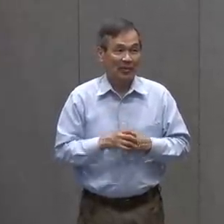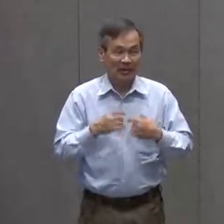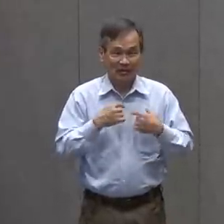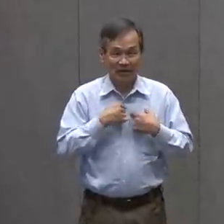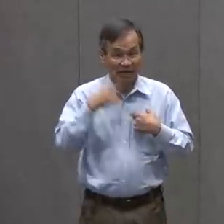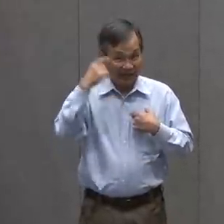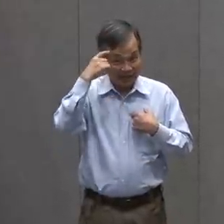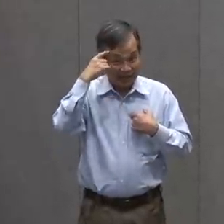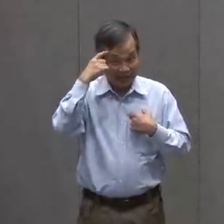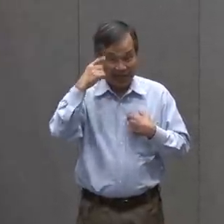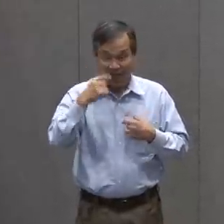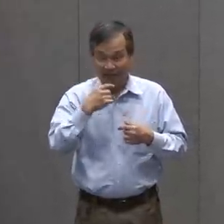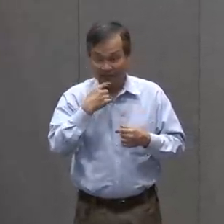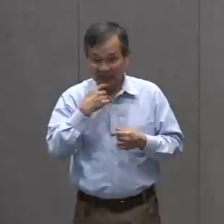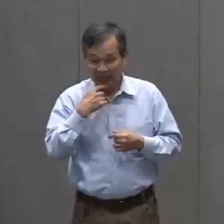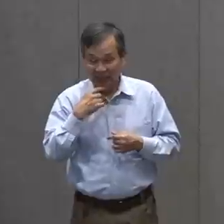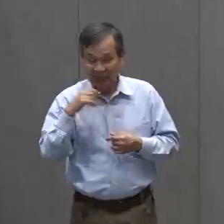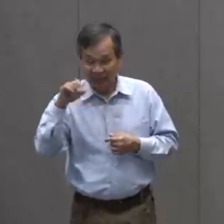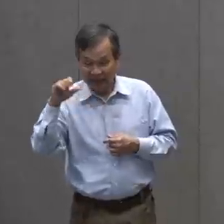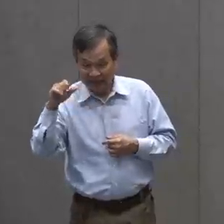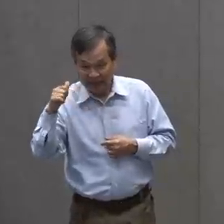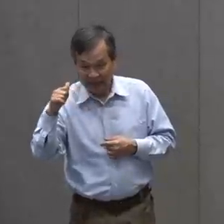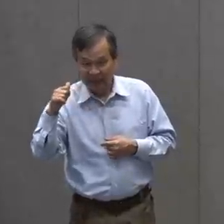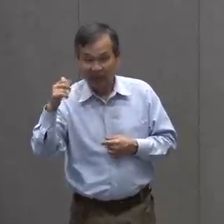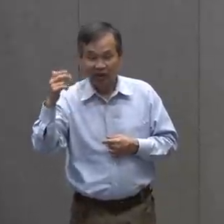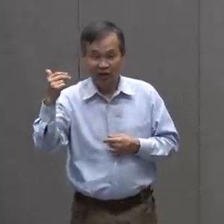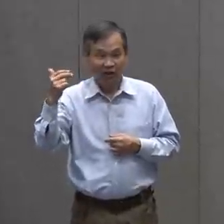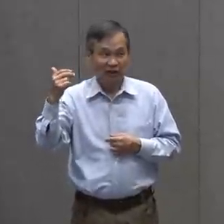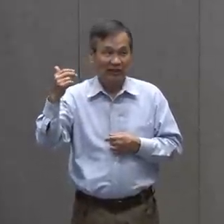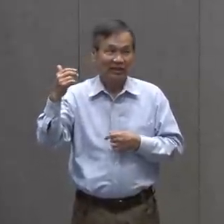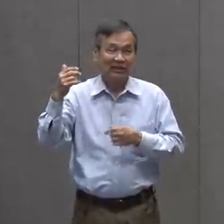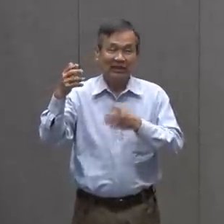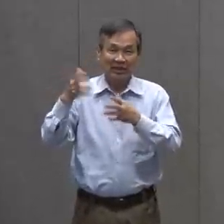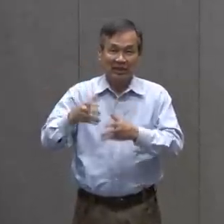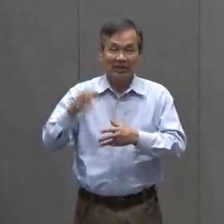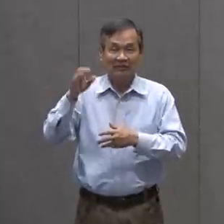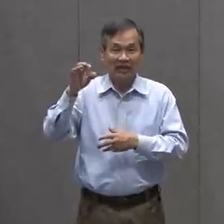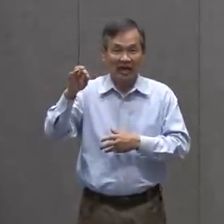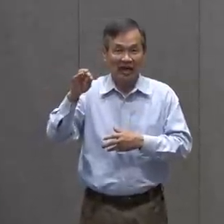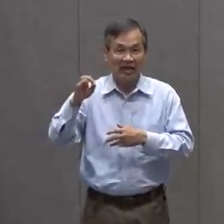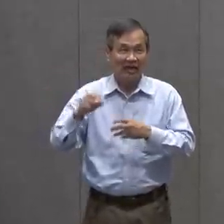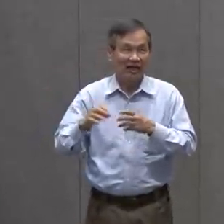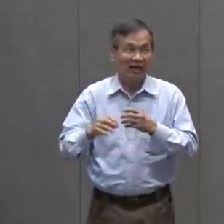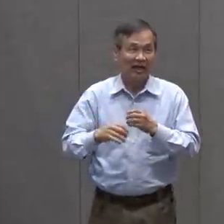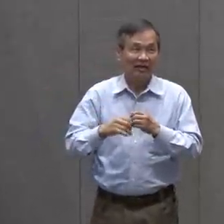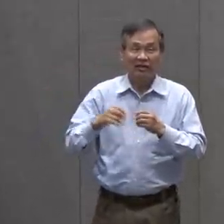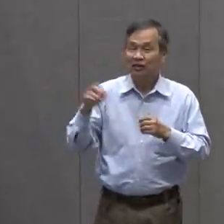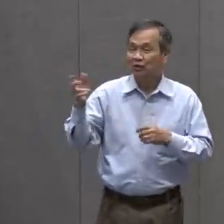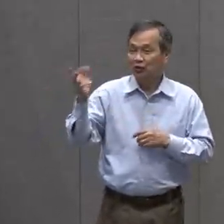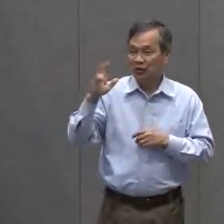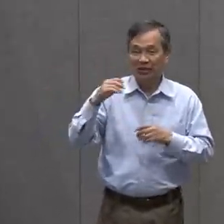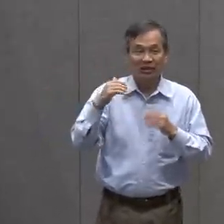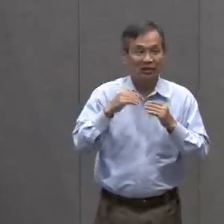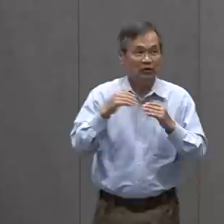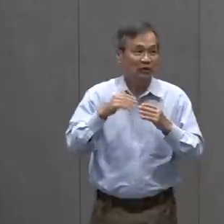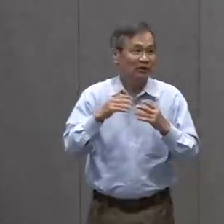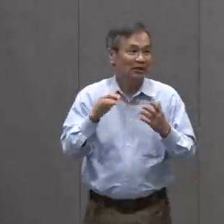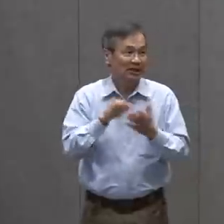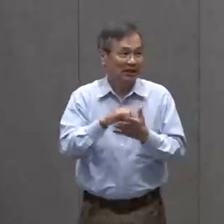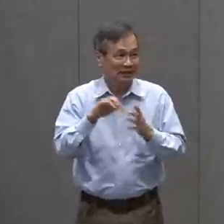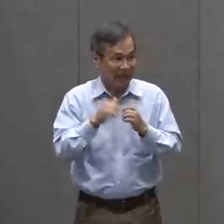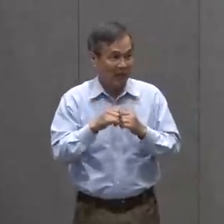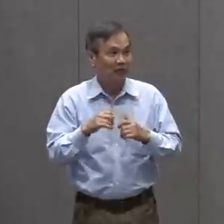of the math was I took the 10 from the 13 and the 9 and made the 20 and the 3 took the 1 from the 3. That's how I did